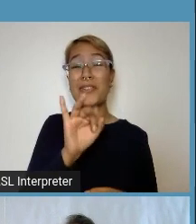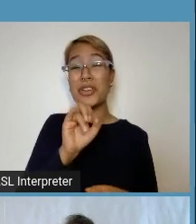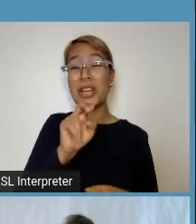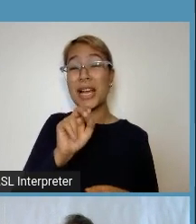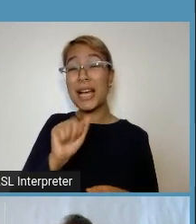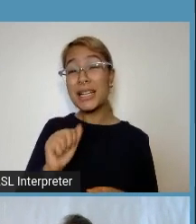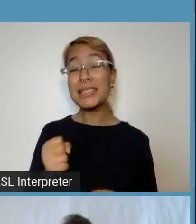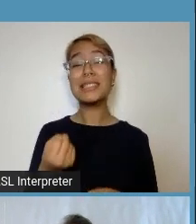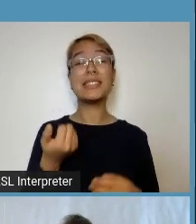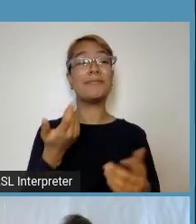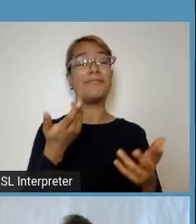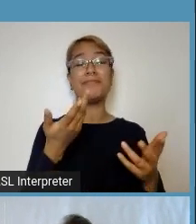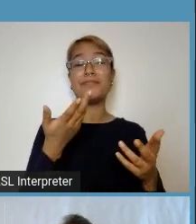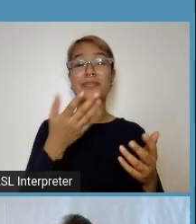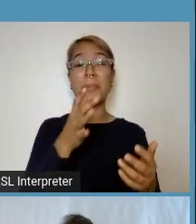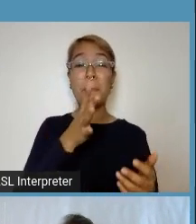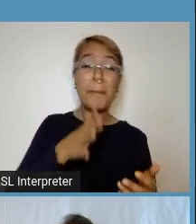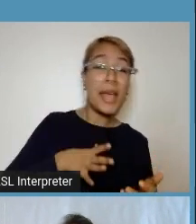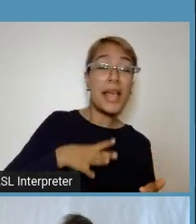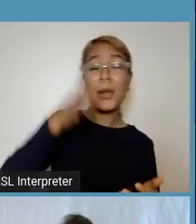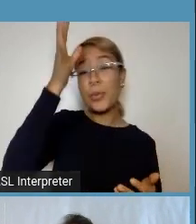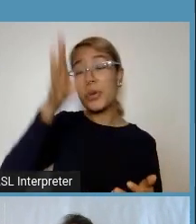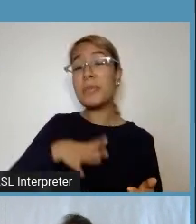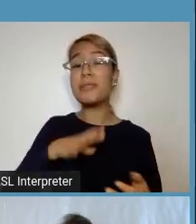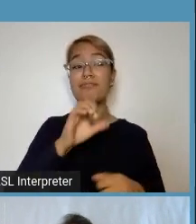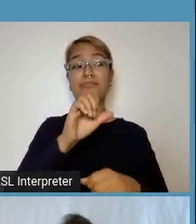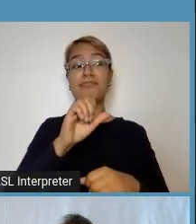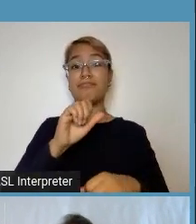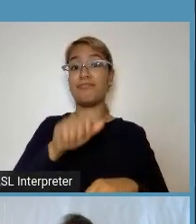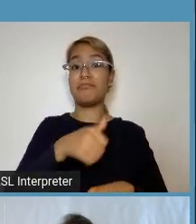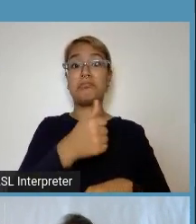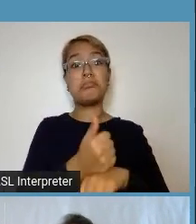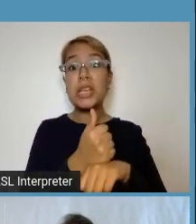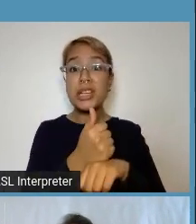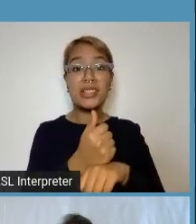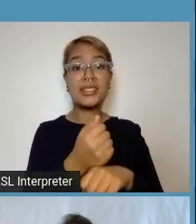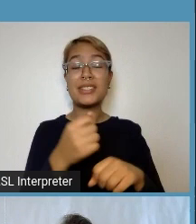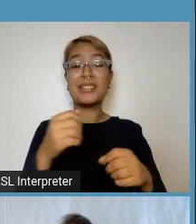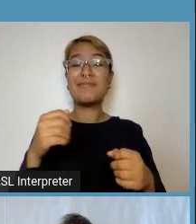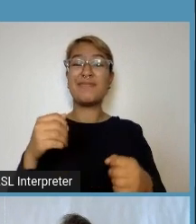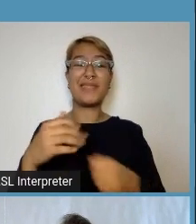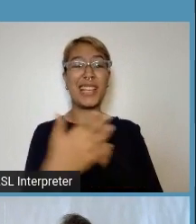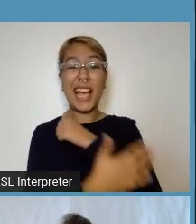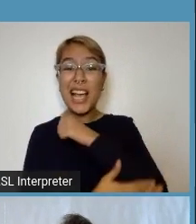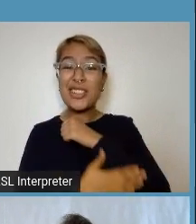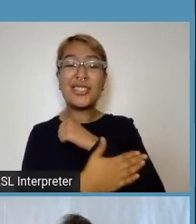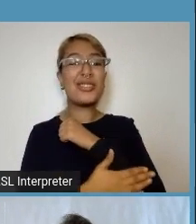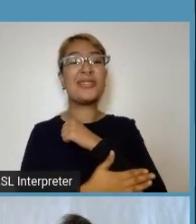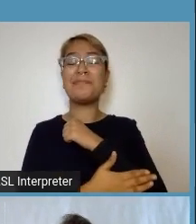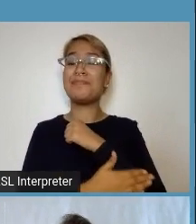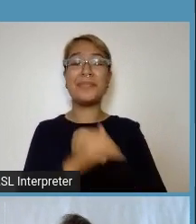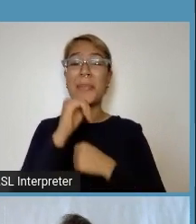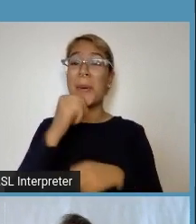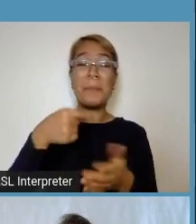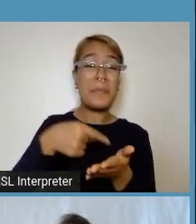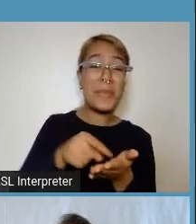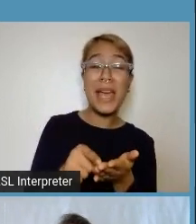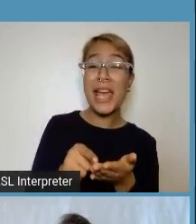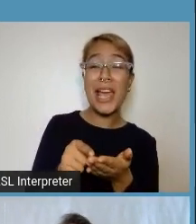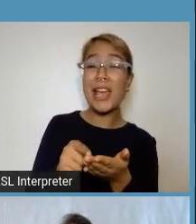These men and women built much of this country under brutal conditions, without pay or acknowledgement.